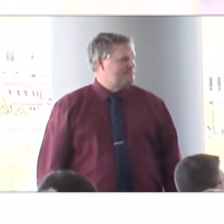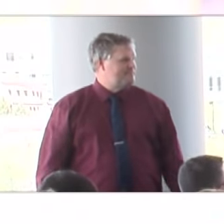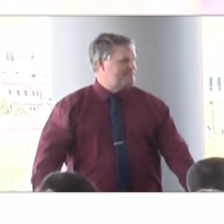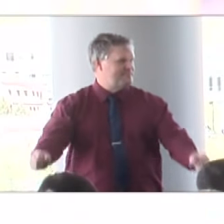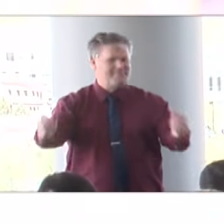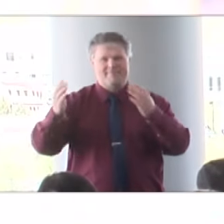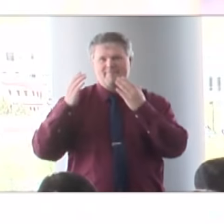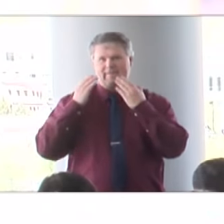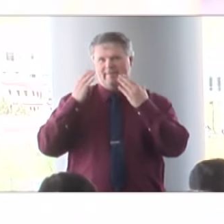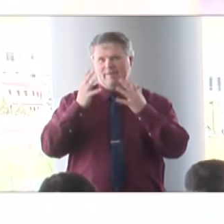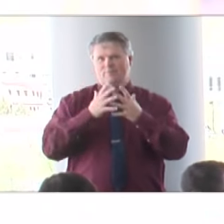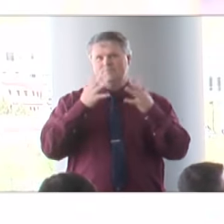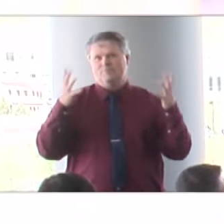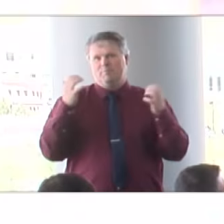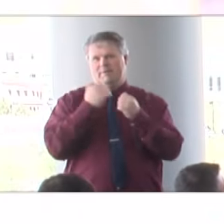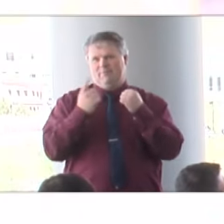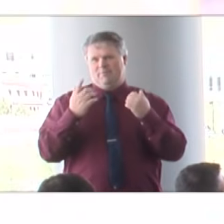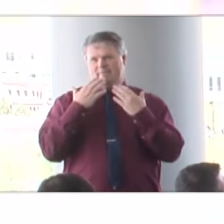much, everybody.